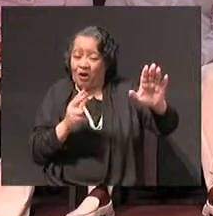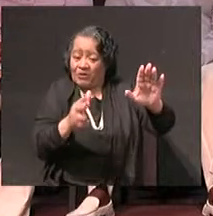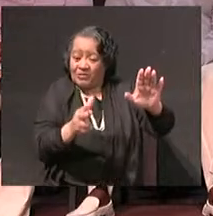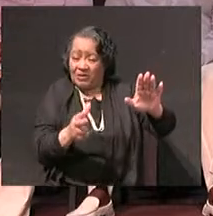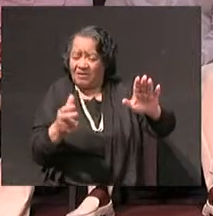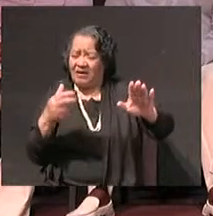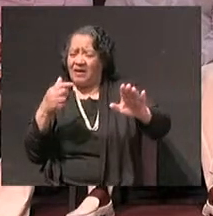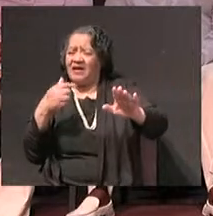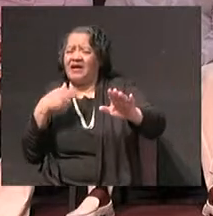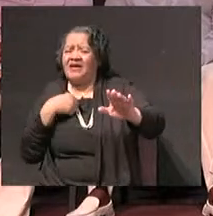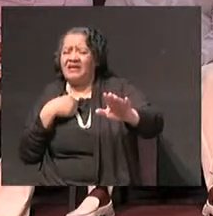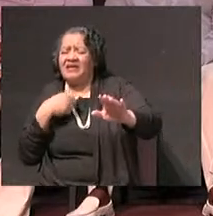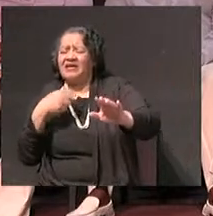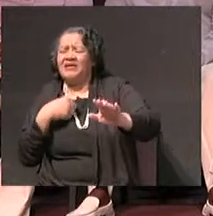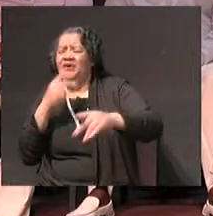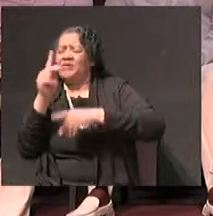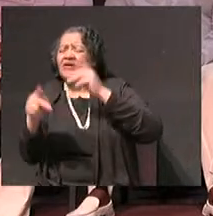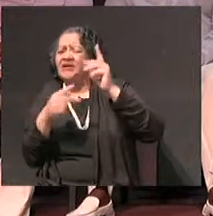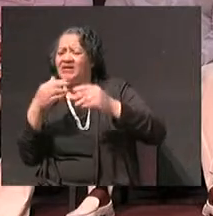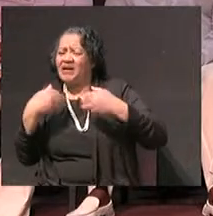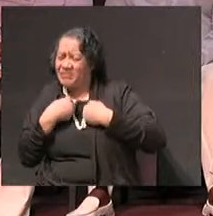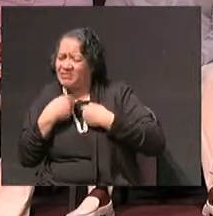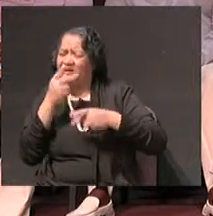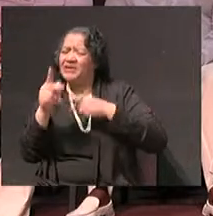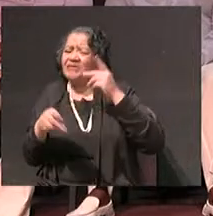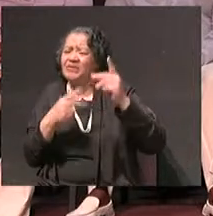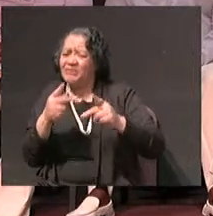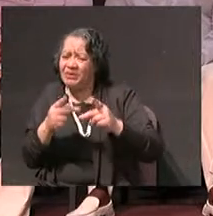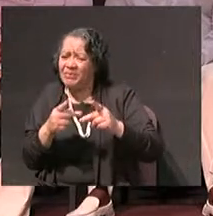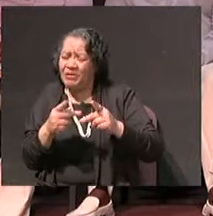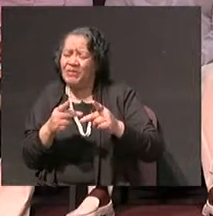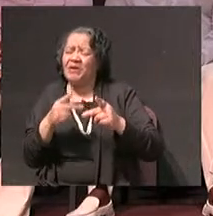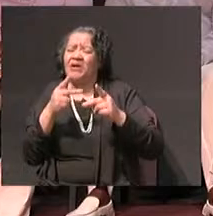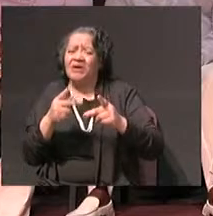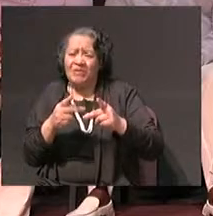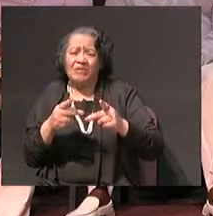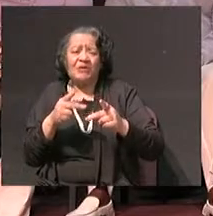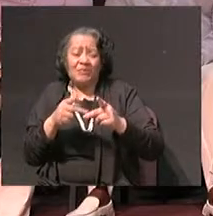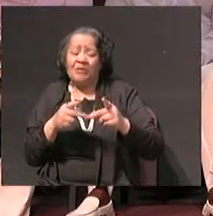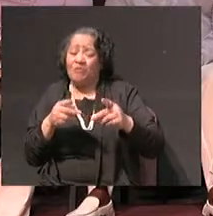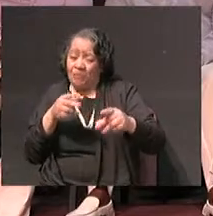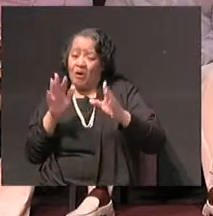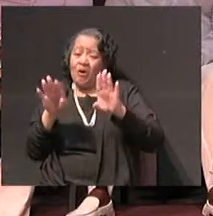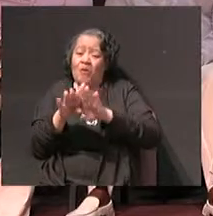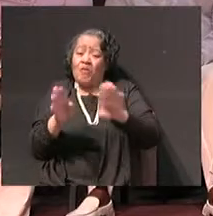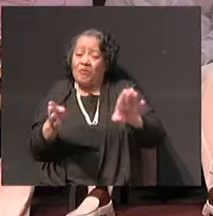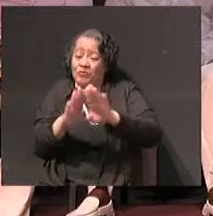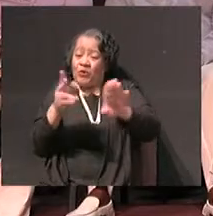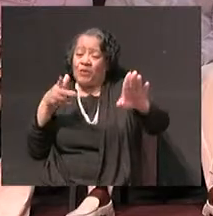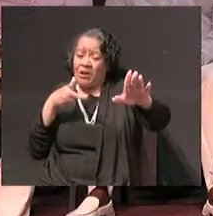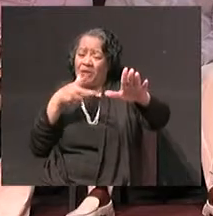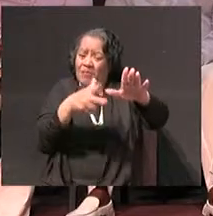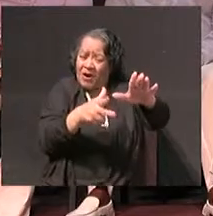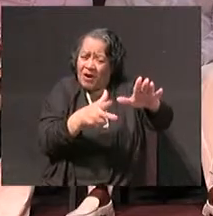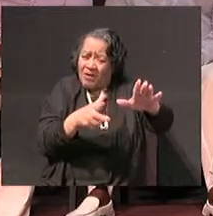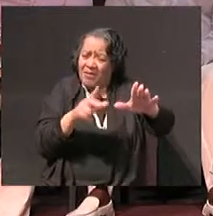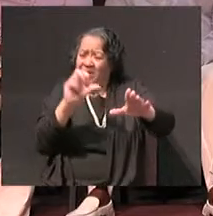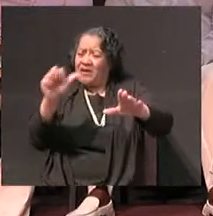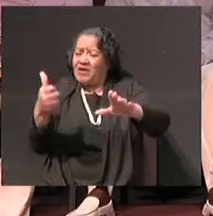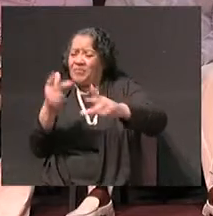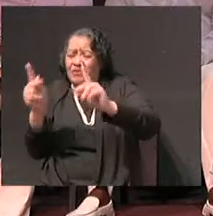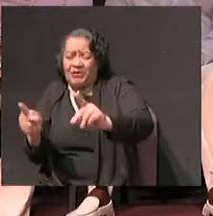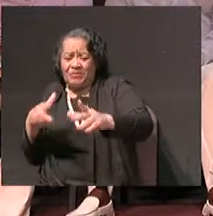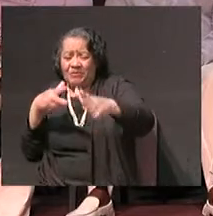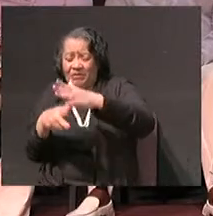And I said, I'm tired of some people parking right here at the doorway. So I said, I'm going to go in